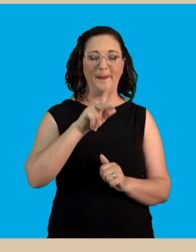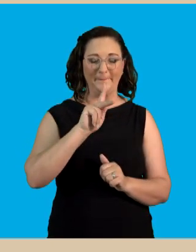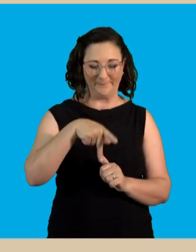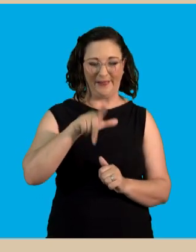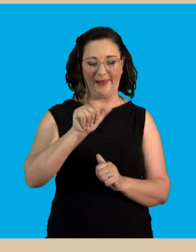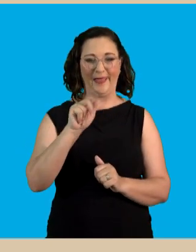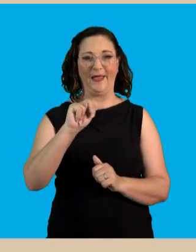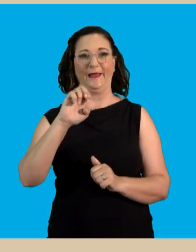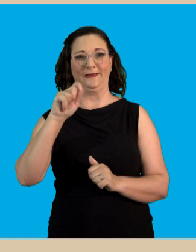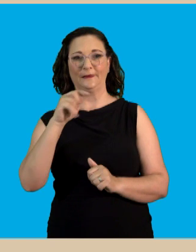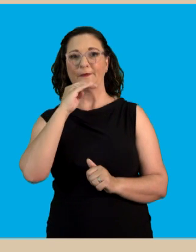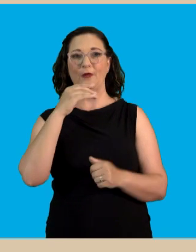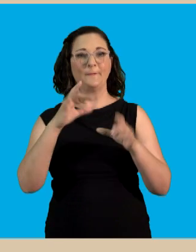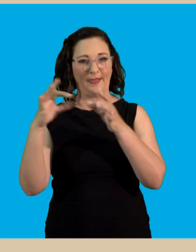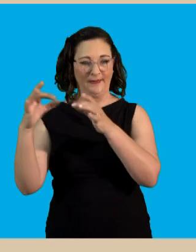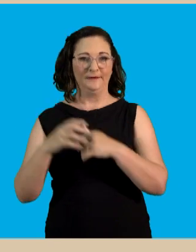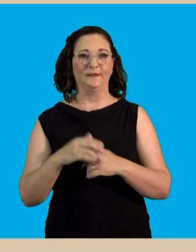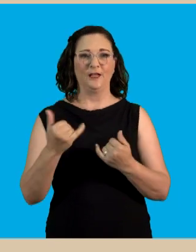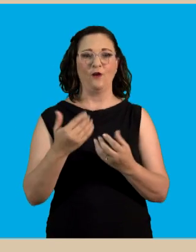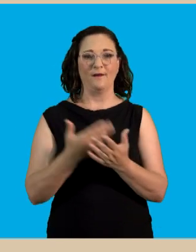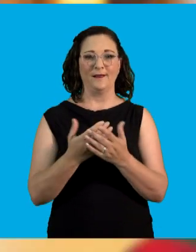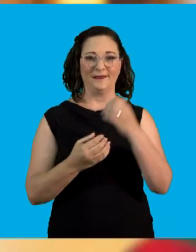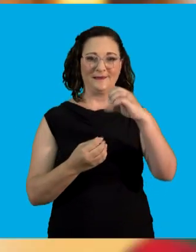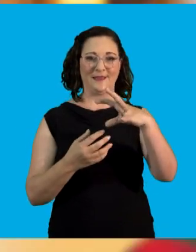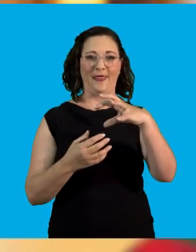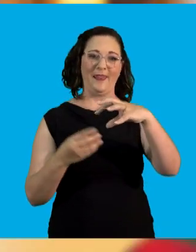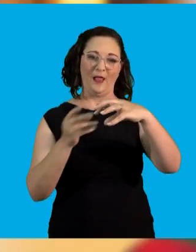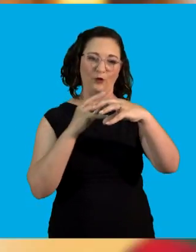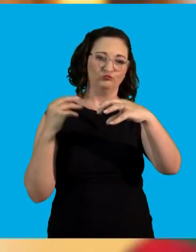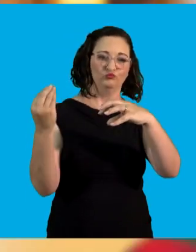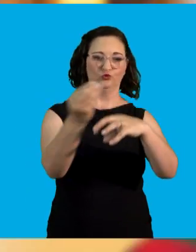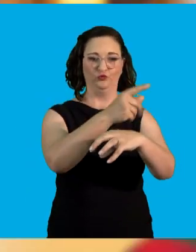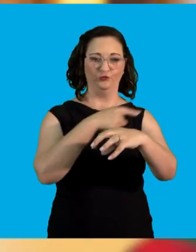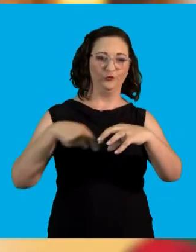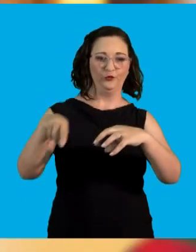orbits the sun. All right, guys, we have looked at our terminology. Let us